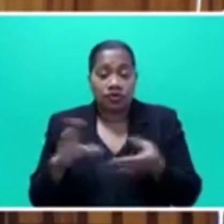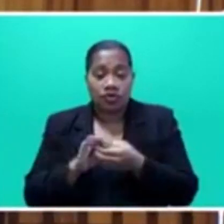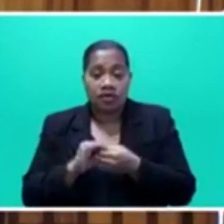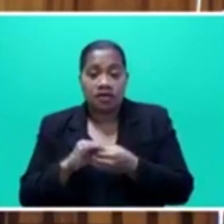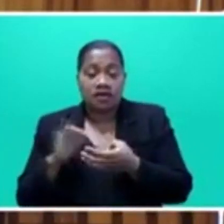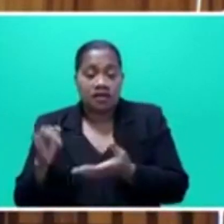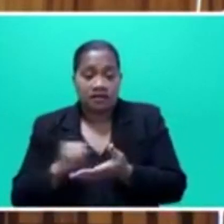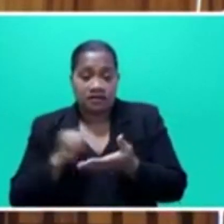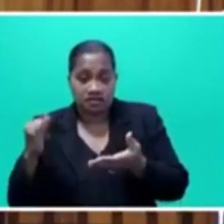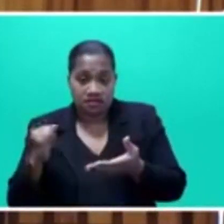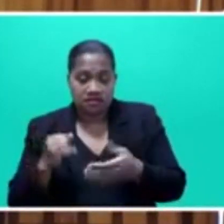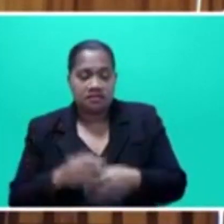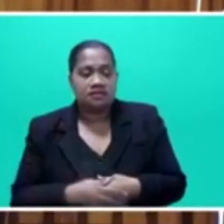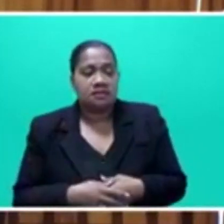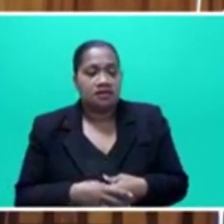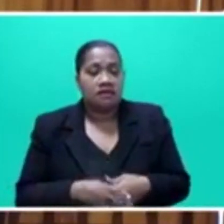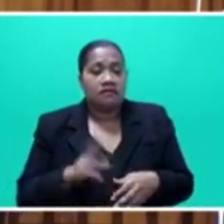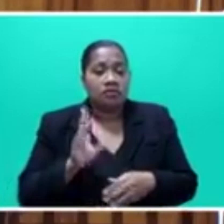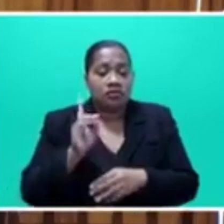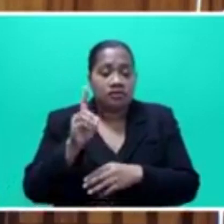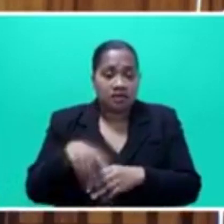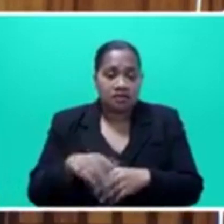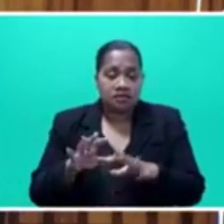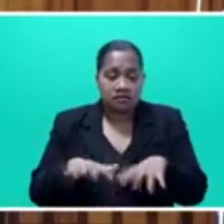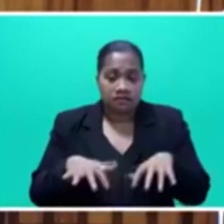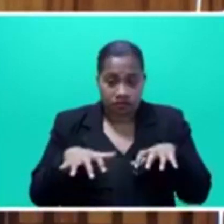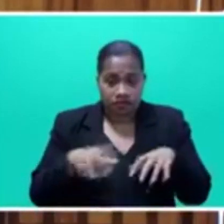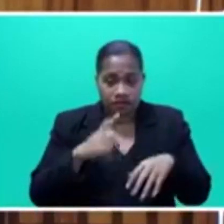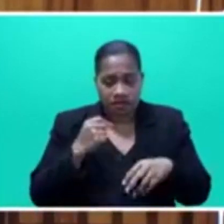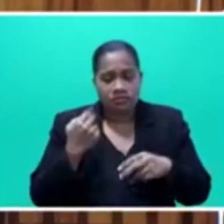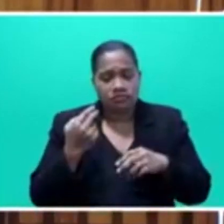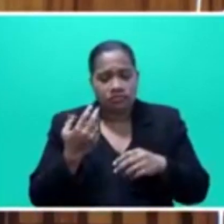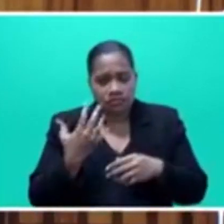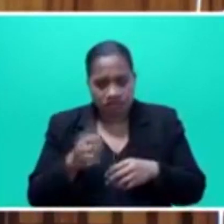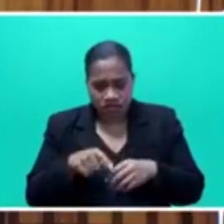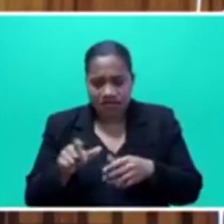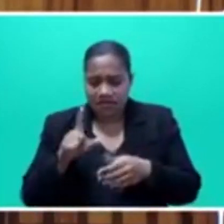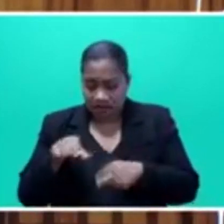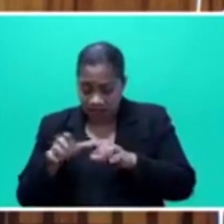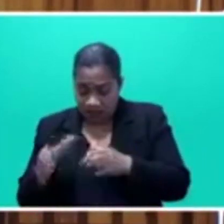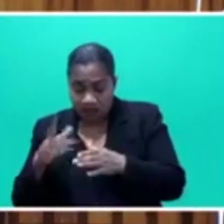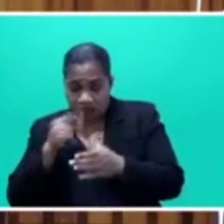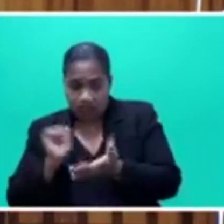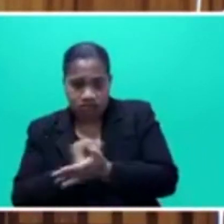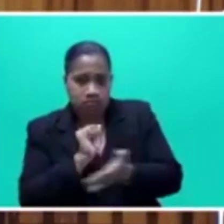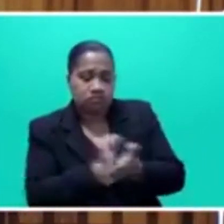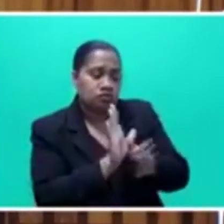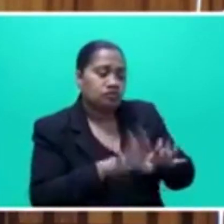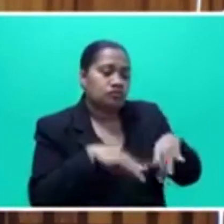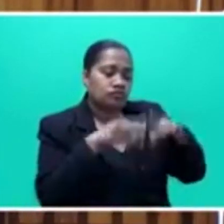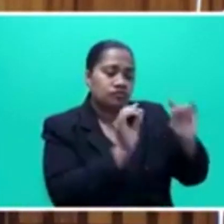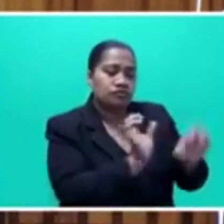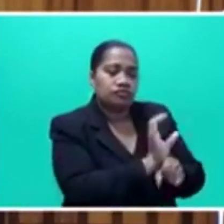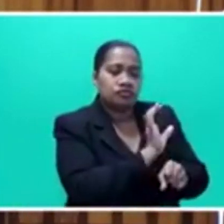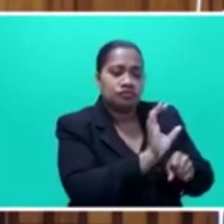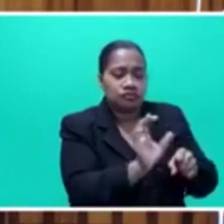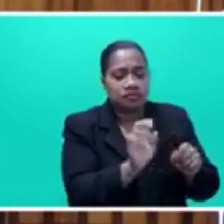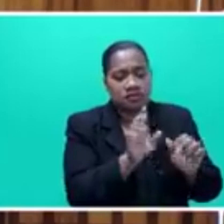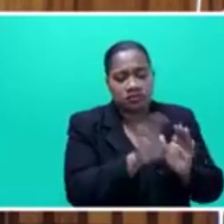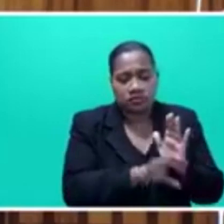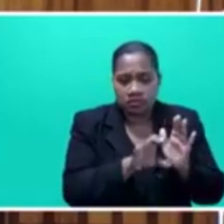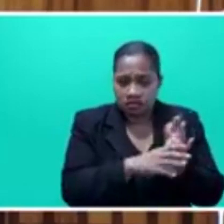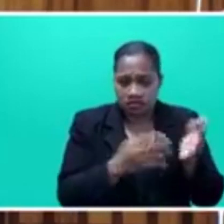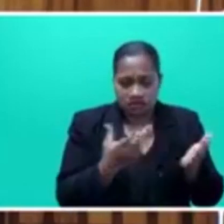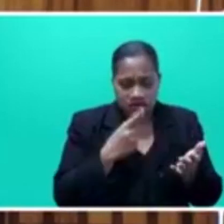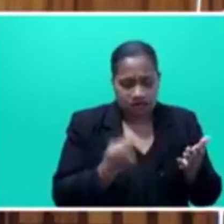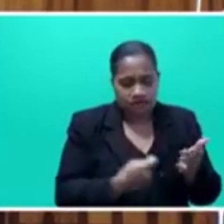energy initiatives, both domestic and foreign, can generate carbon units that can be sold to Australian companies at an attractive price. This creates strong incentive for